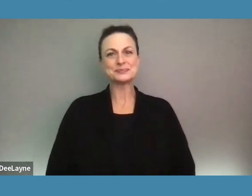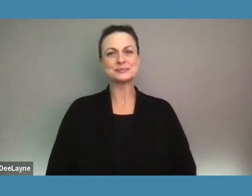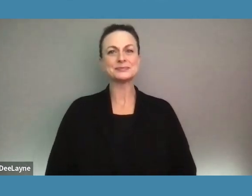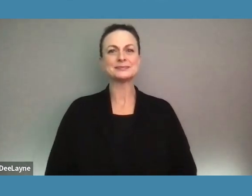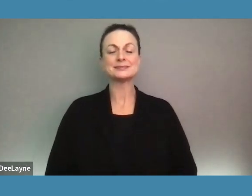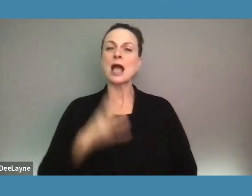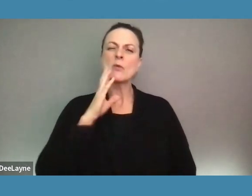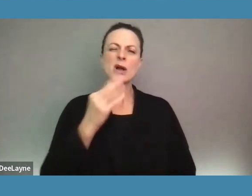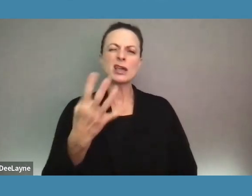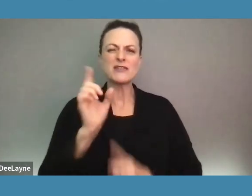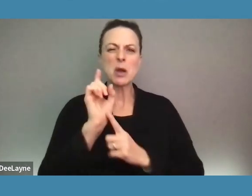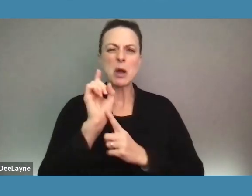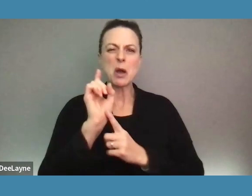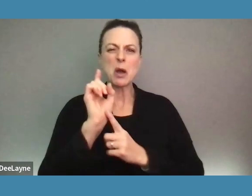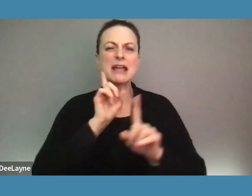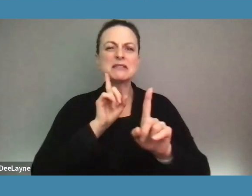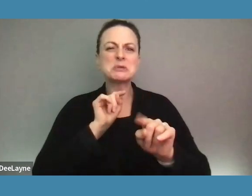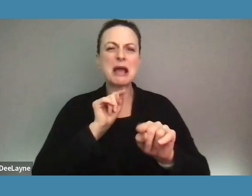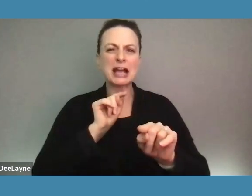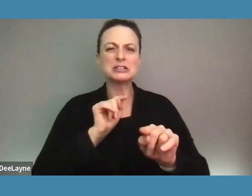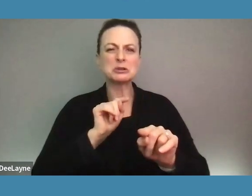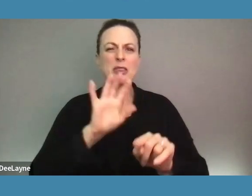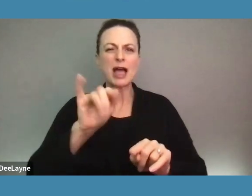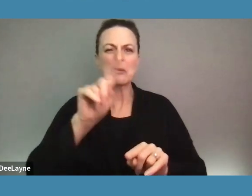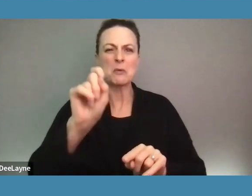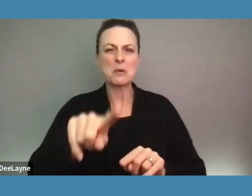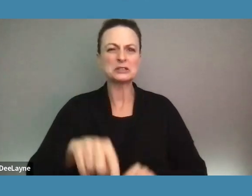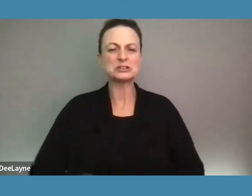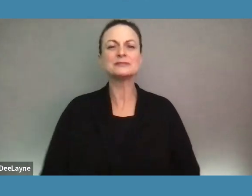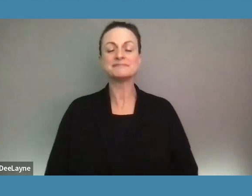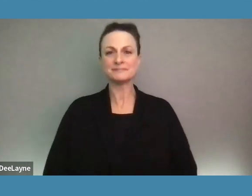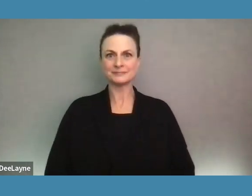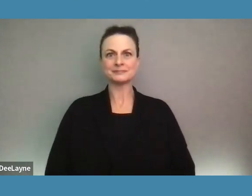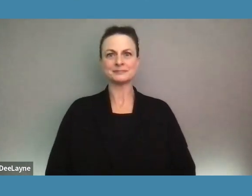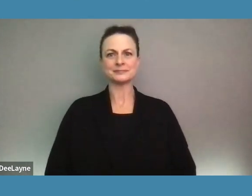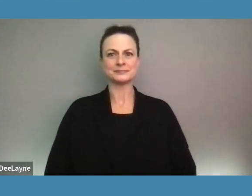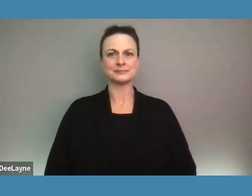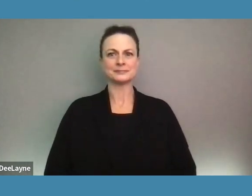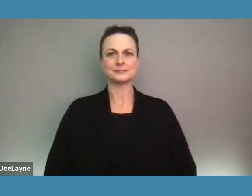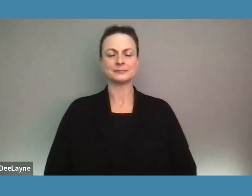give you guys just a minute for the poll question, and then